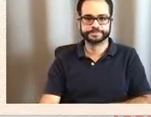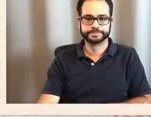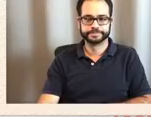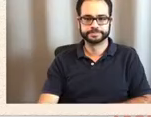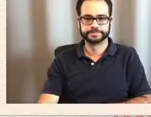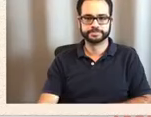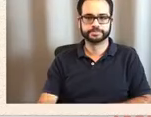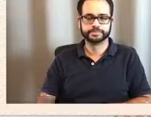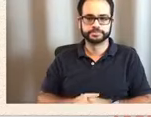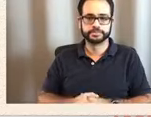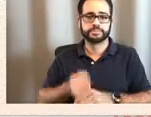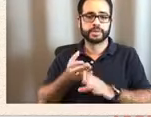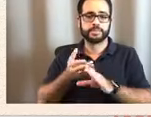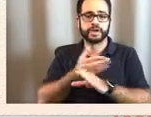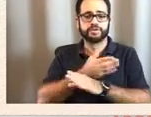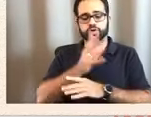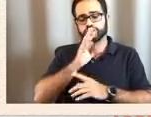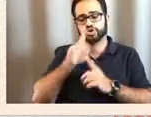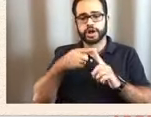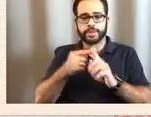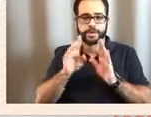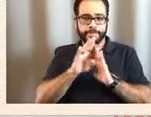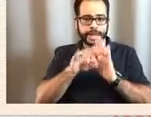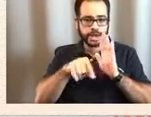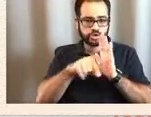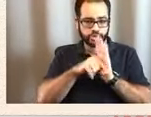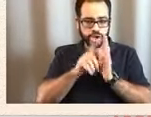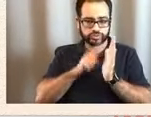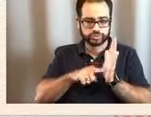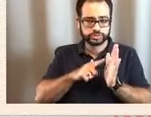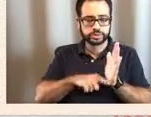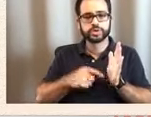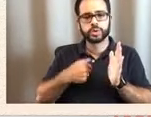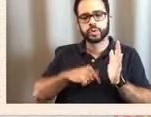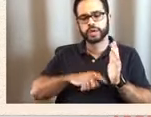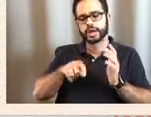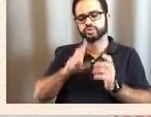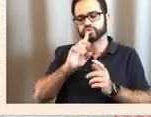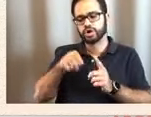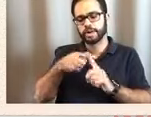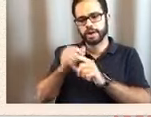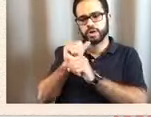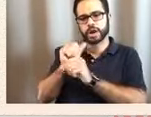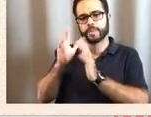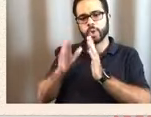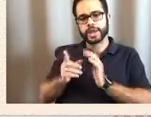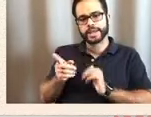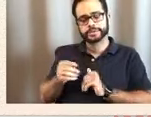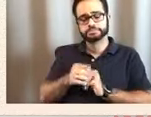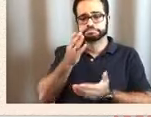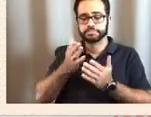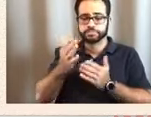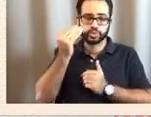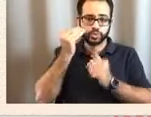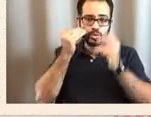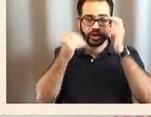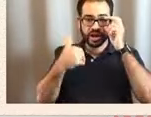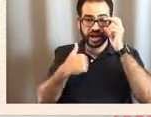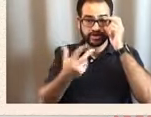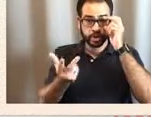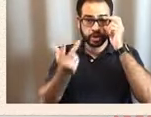Before discussing background screenings, we need to discuss employees. As you may know, there are 3 different provider types